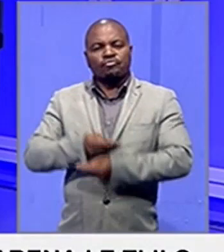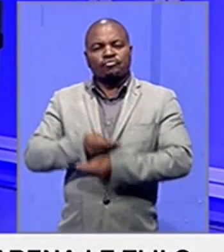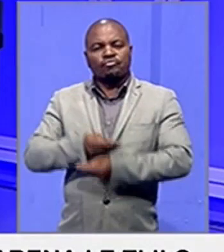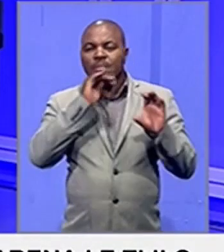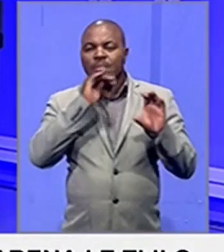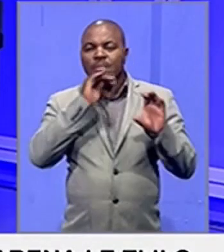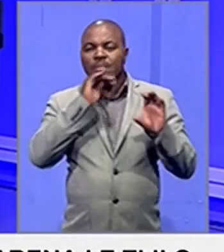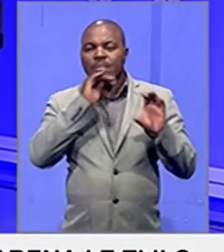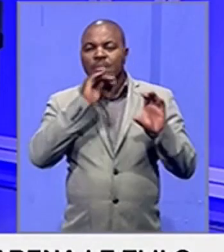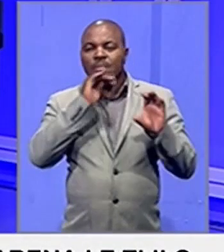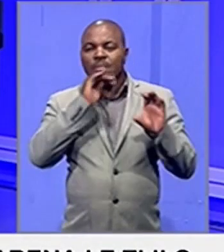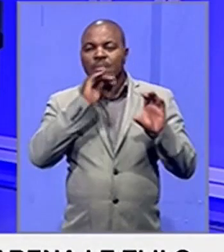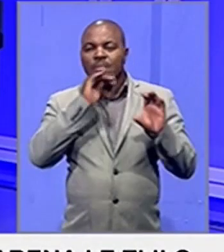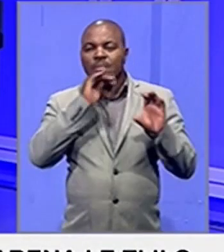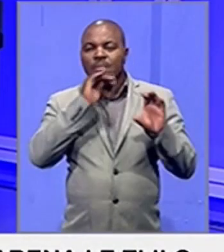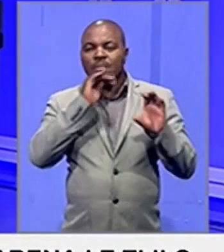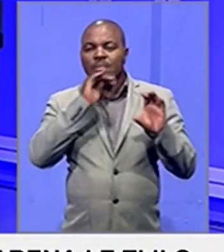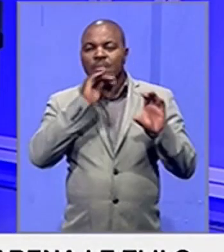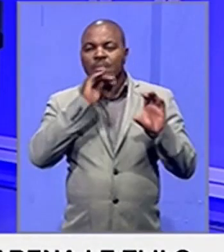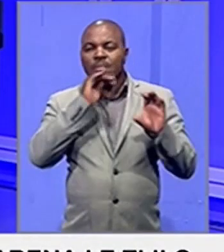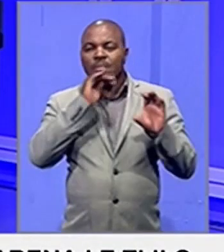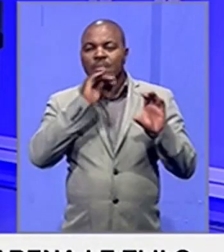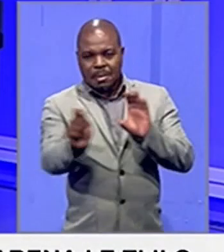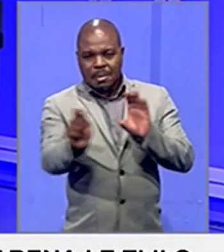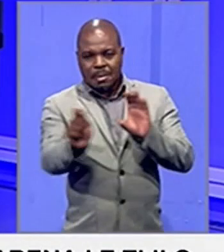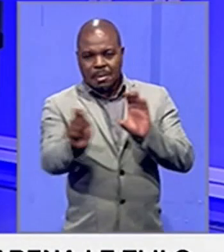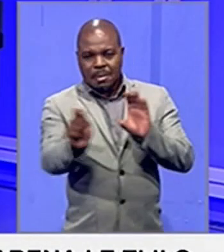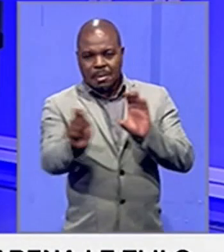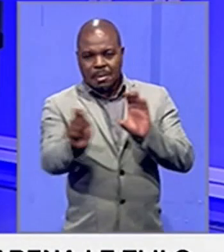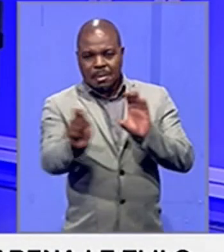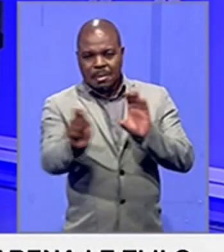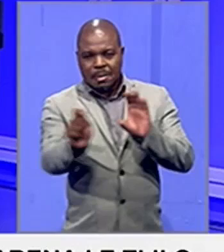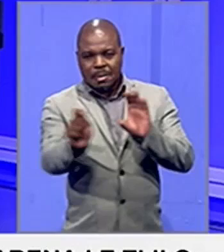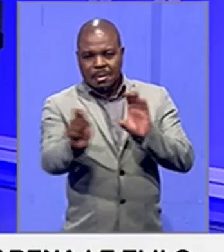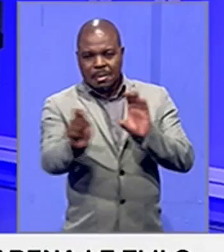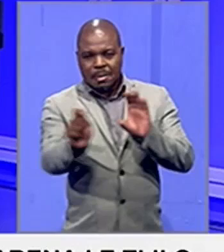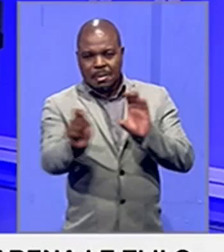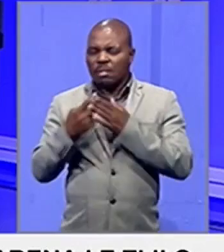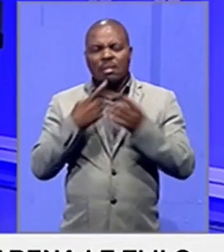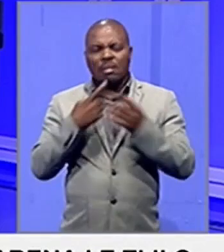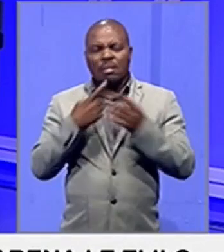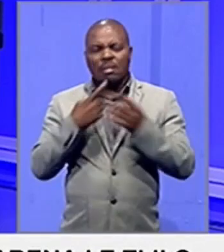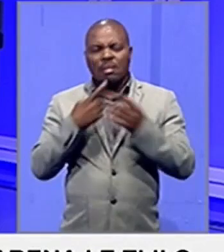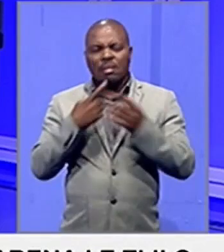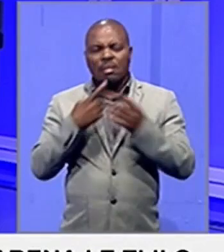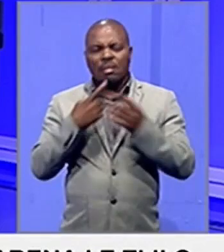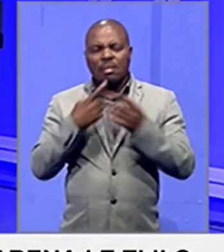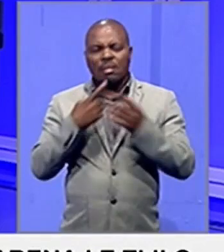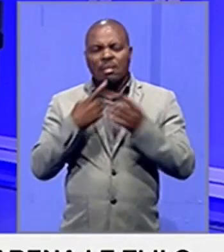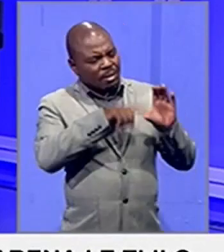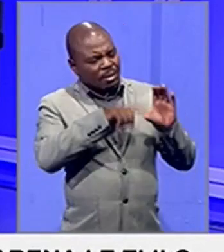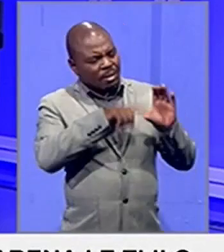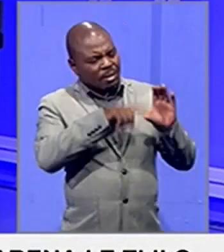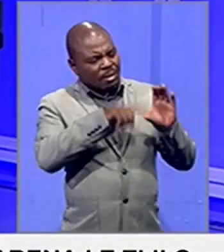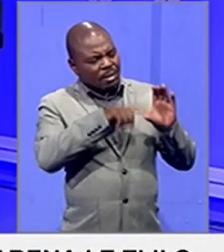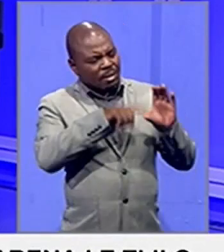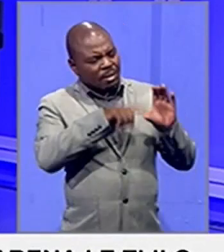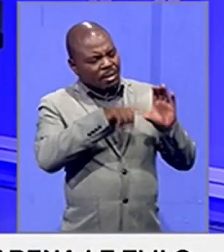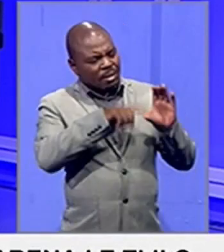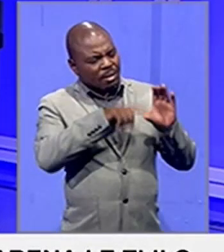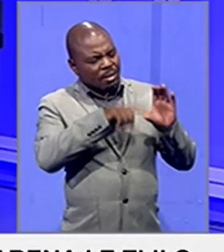yona ditshwanelo tsa metsi e nang le merafo. Baahi ba sa tswa tletleba ka ditshebediso e bohlaswa ya ditshwanelo tsa bona.